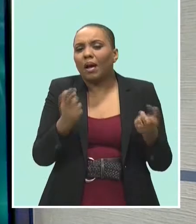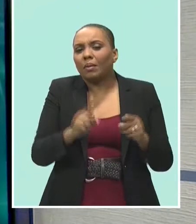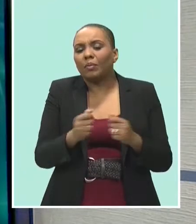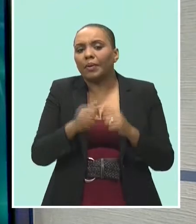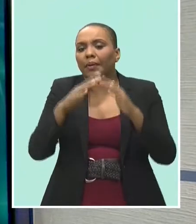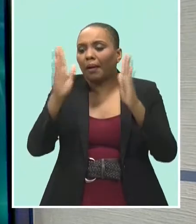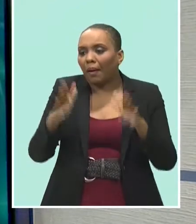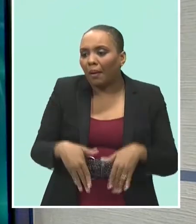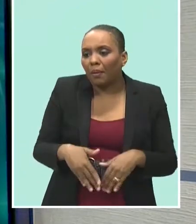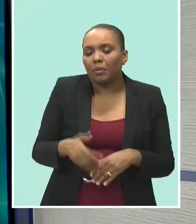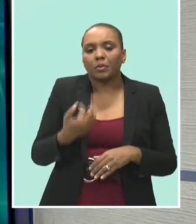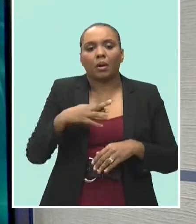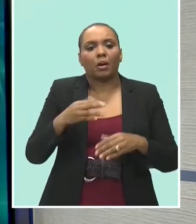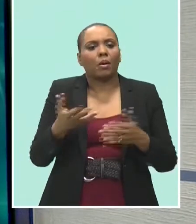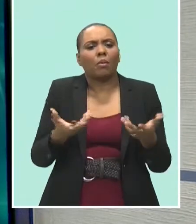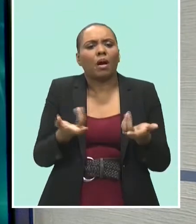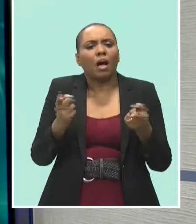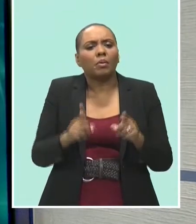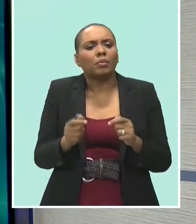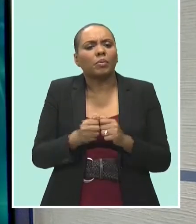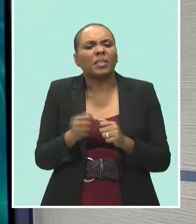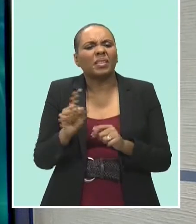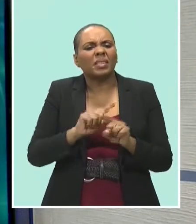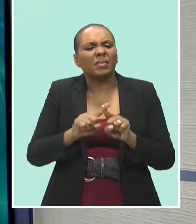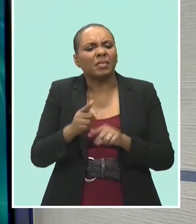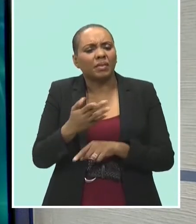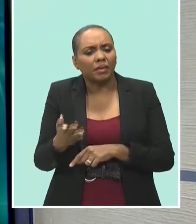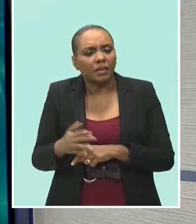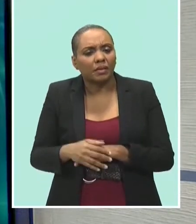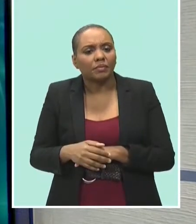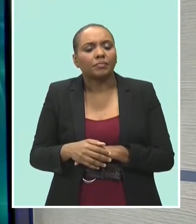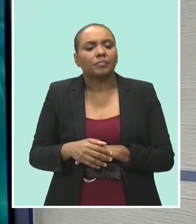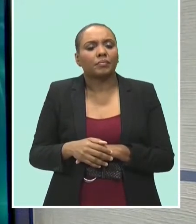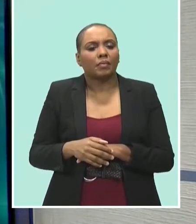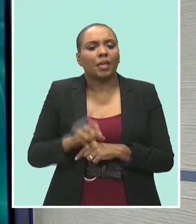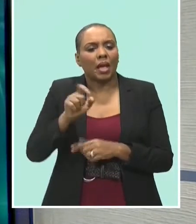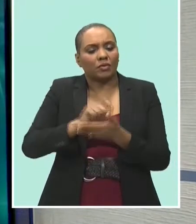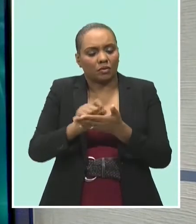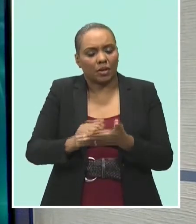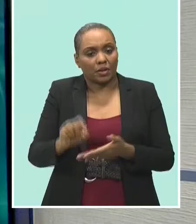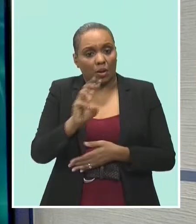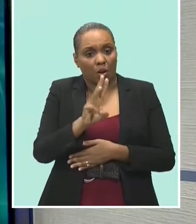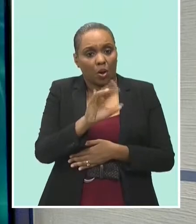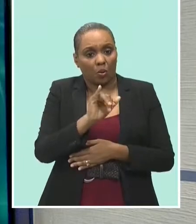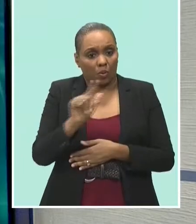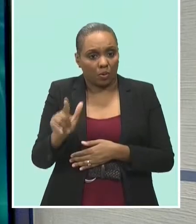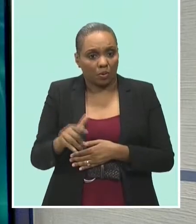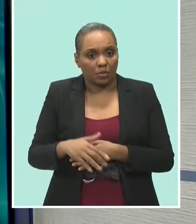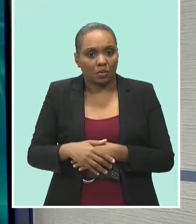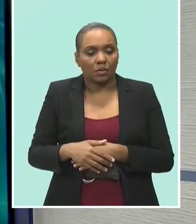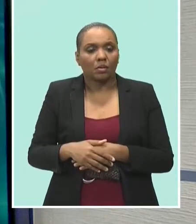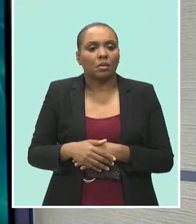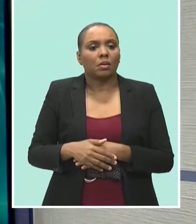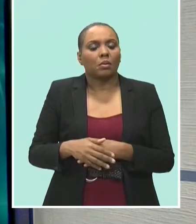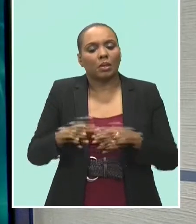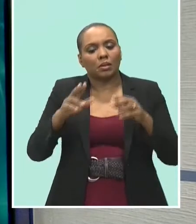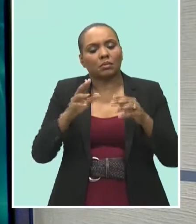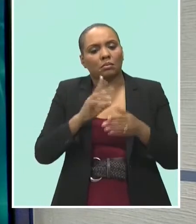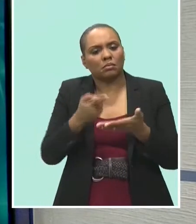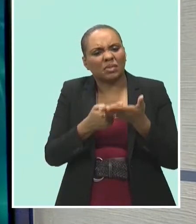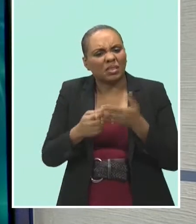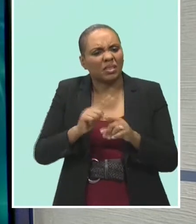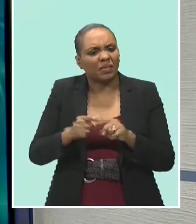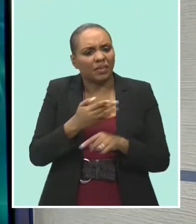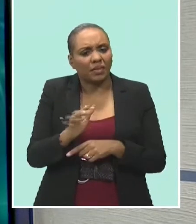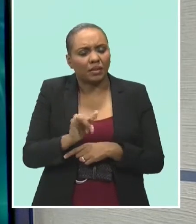its final distribution. The credit union will take a look at issues like whether or not one is too young to write a will, and the fact